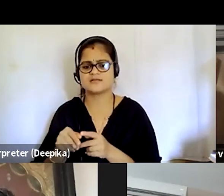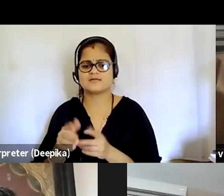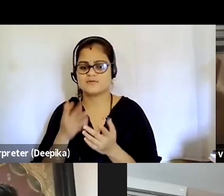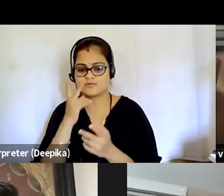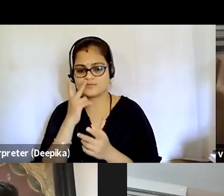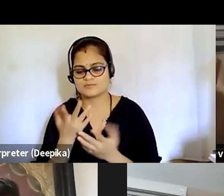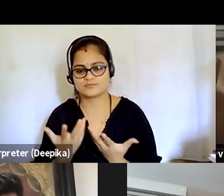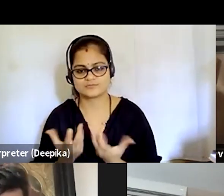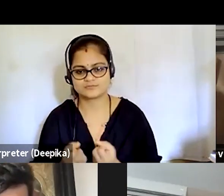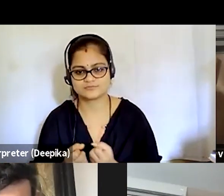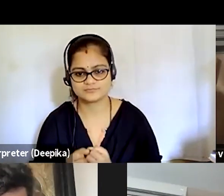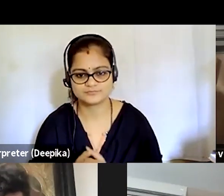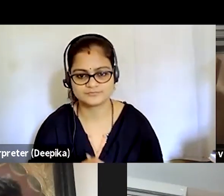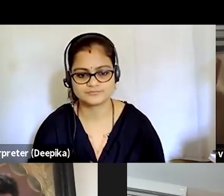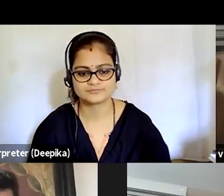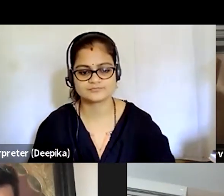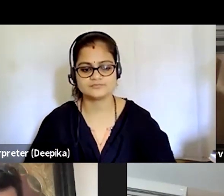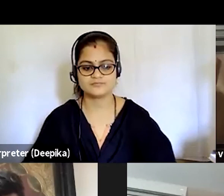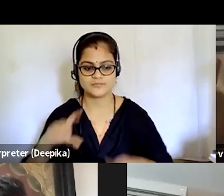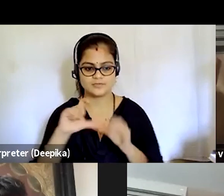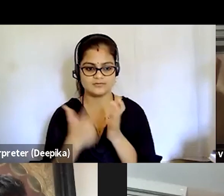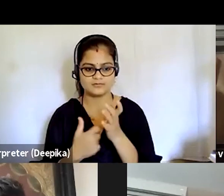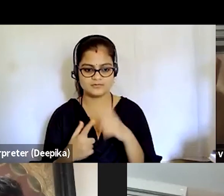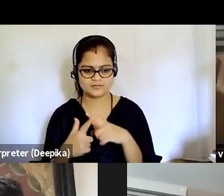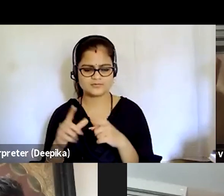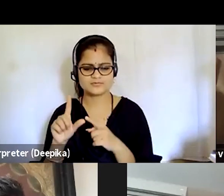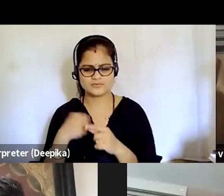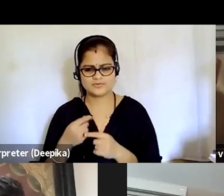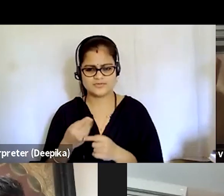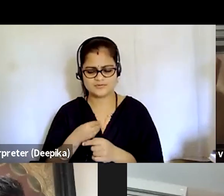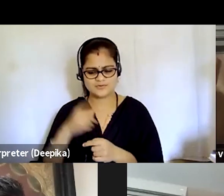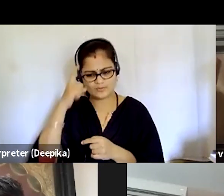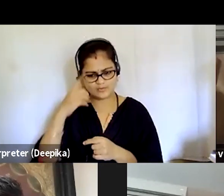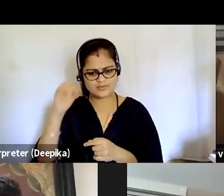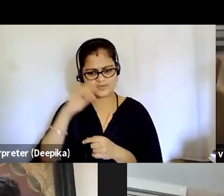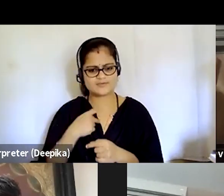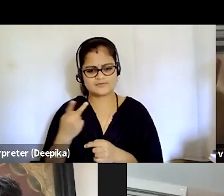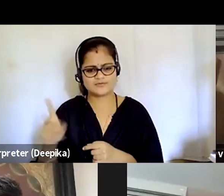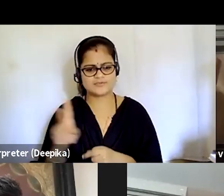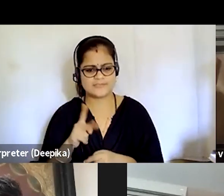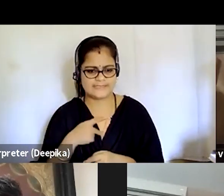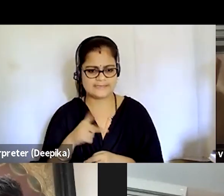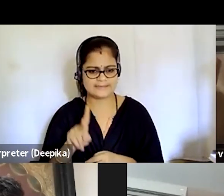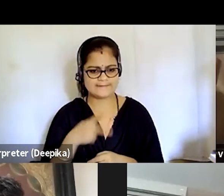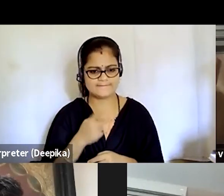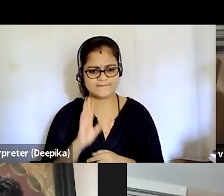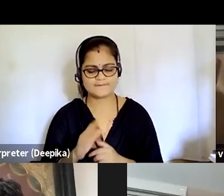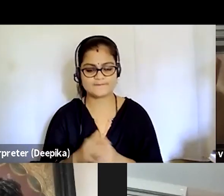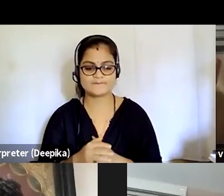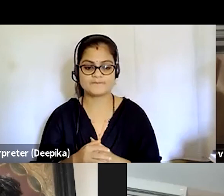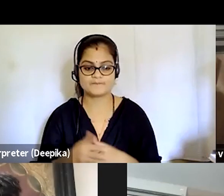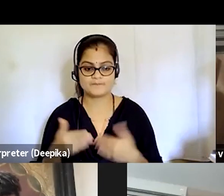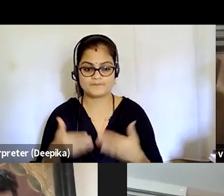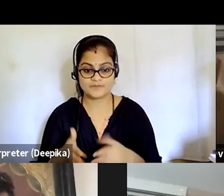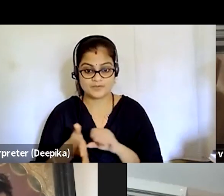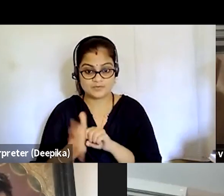I might differ a little with Aarti on this, but I just think that this